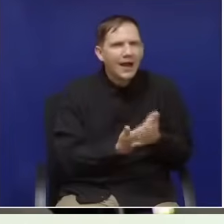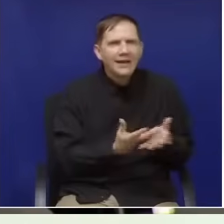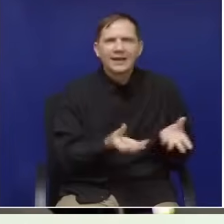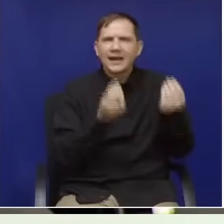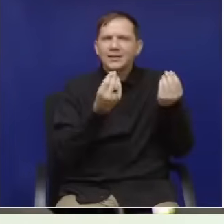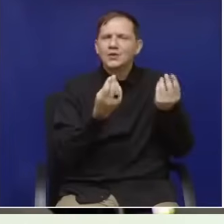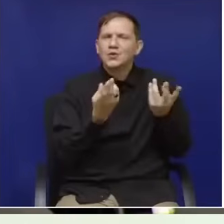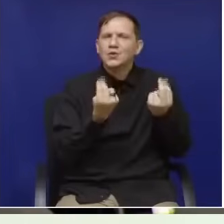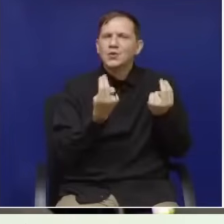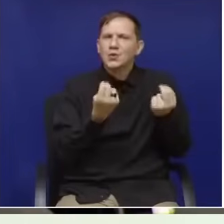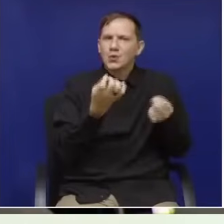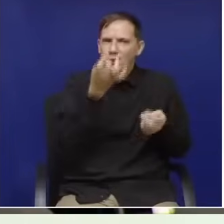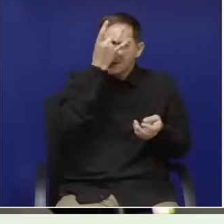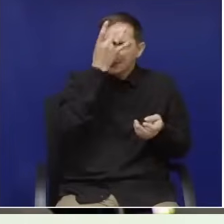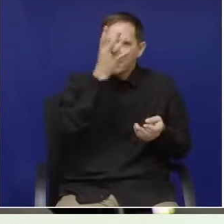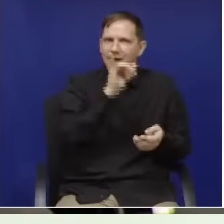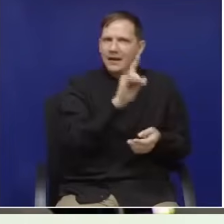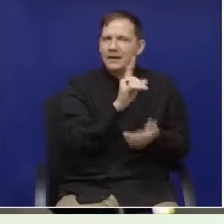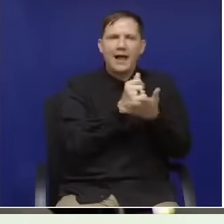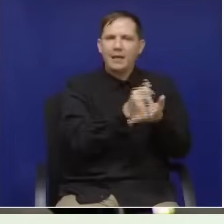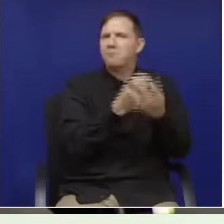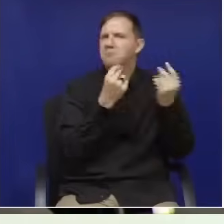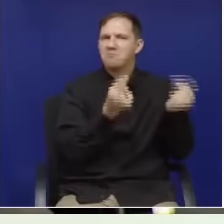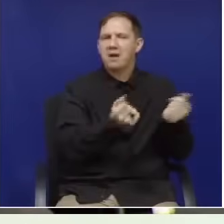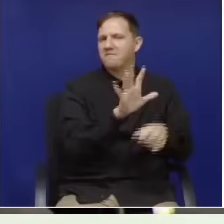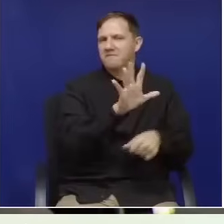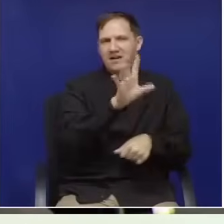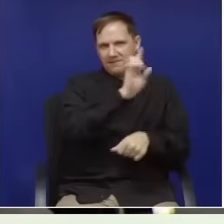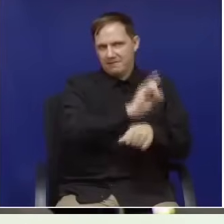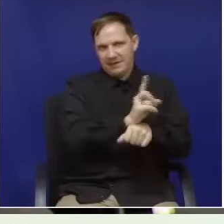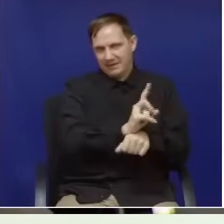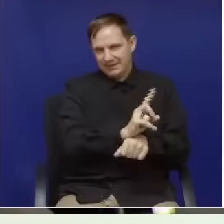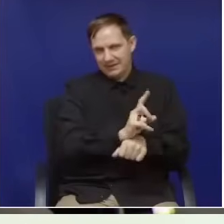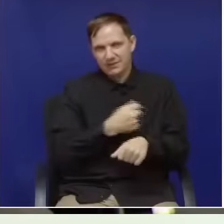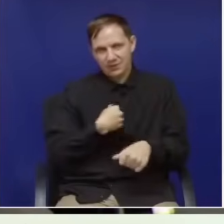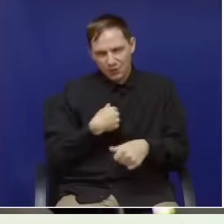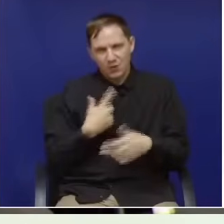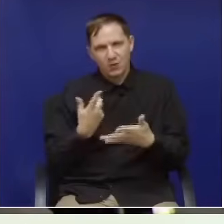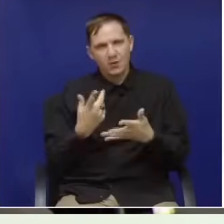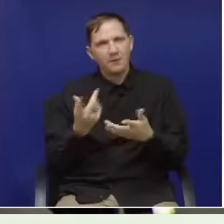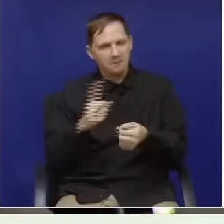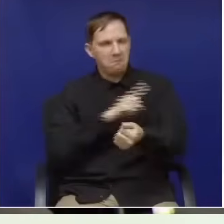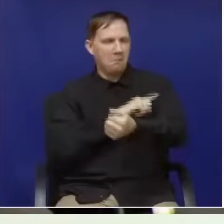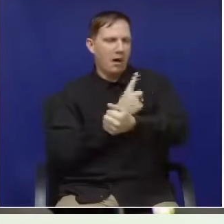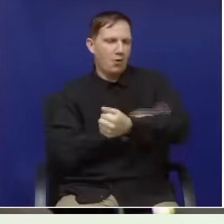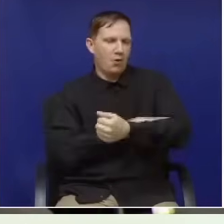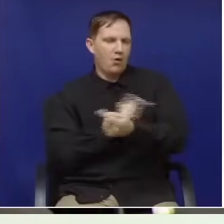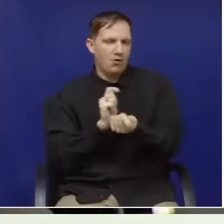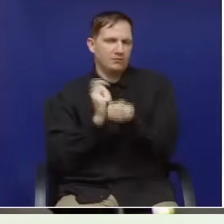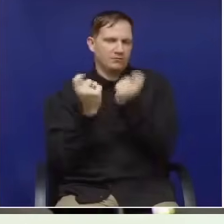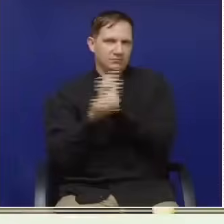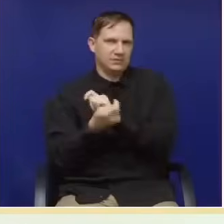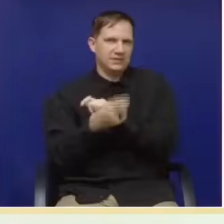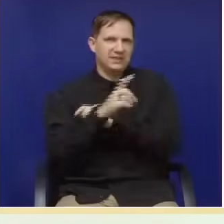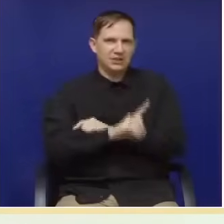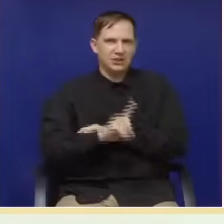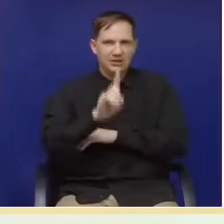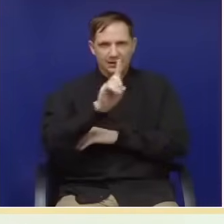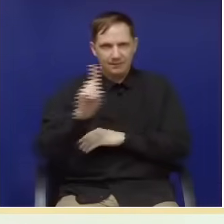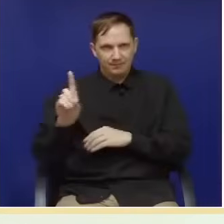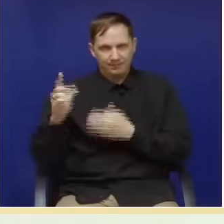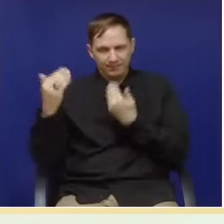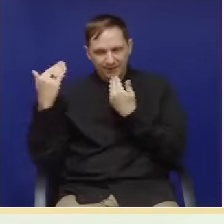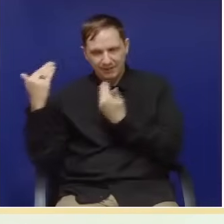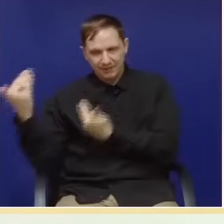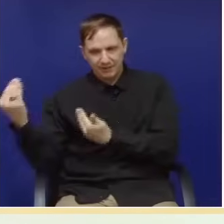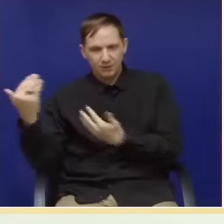corner, and she was able to be helped within 5 minutes. That's the power of our digital transformation process. Thank you, Chair. Thank you,